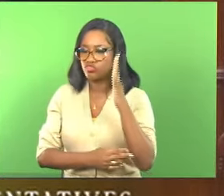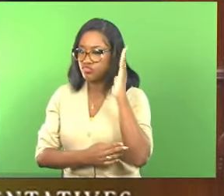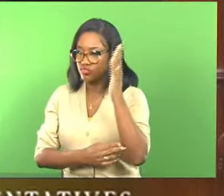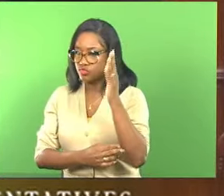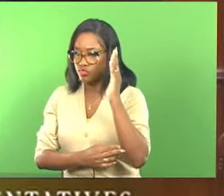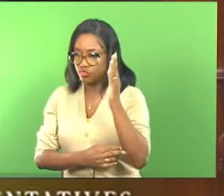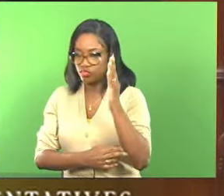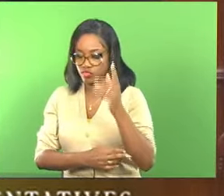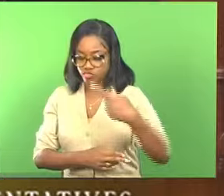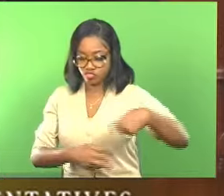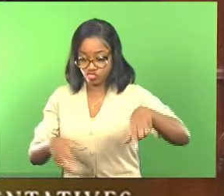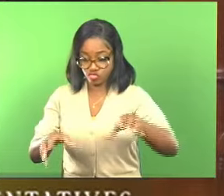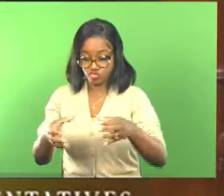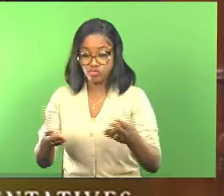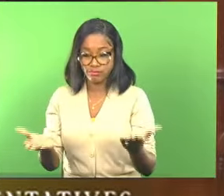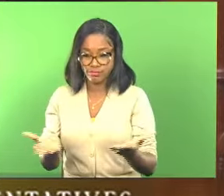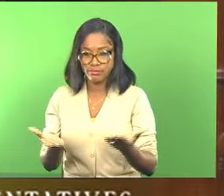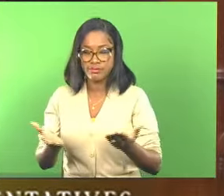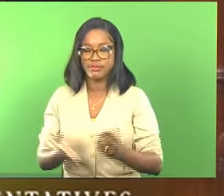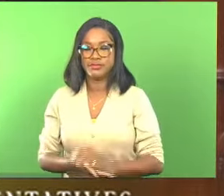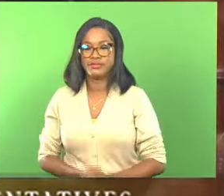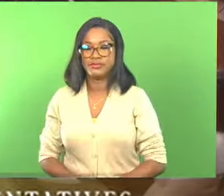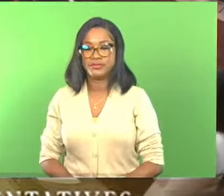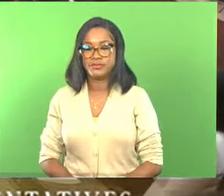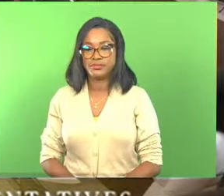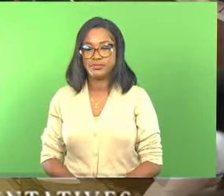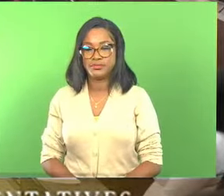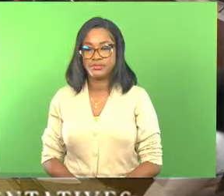this joint assembly.